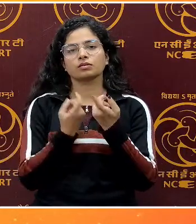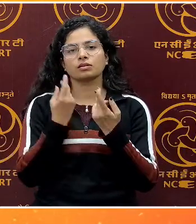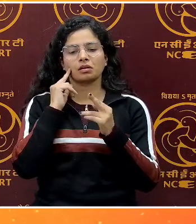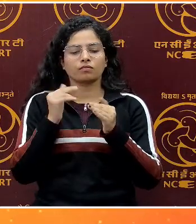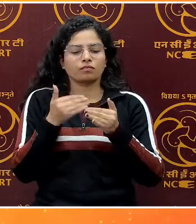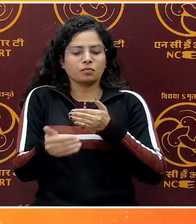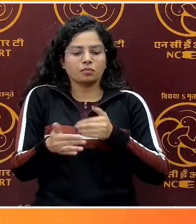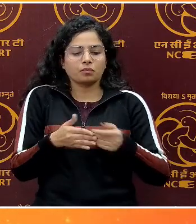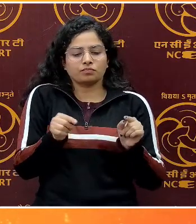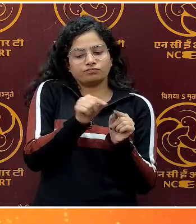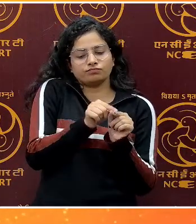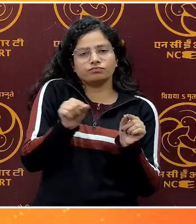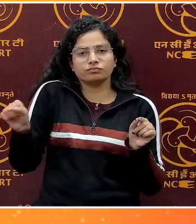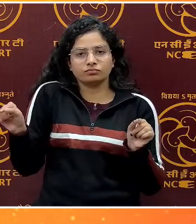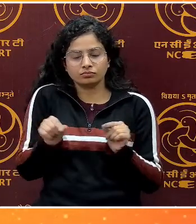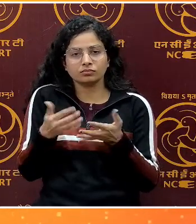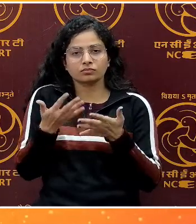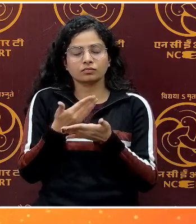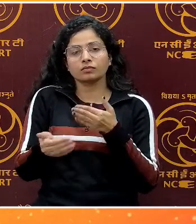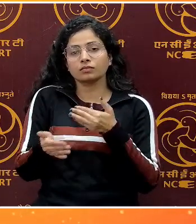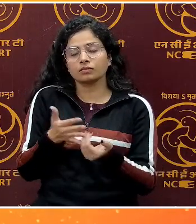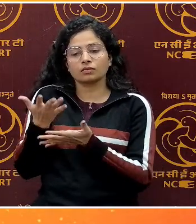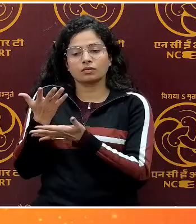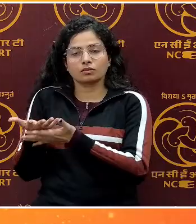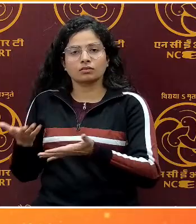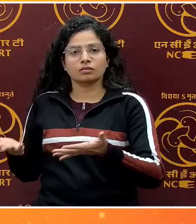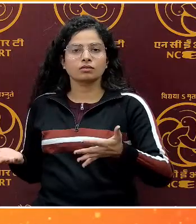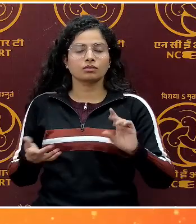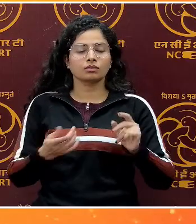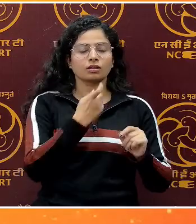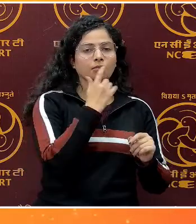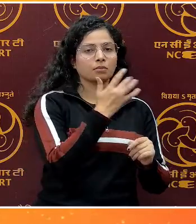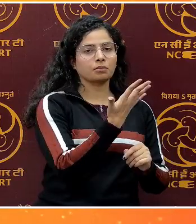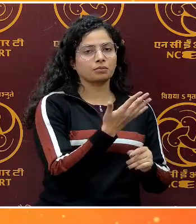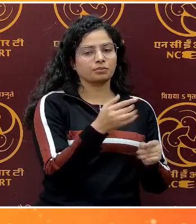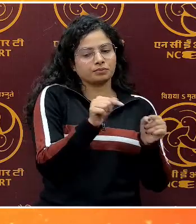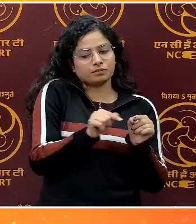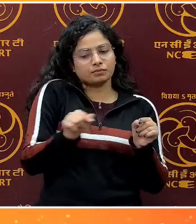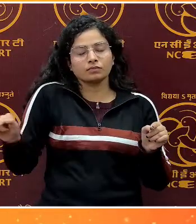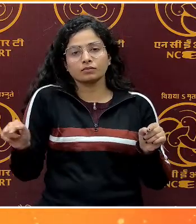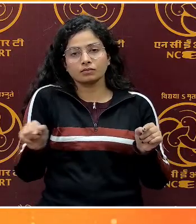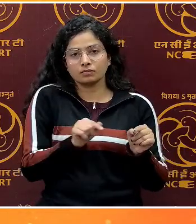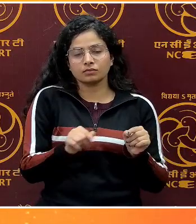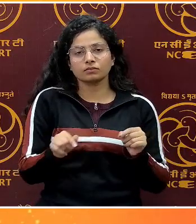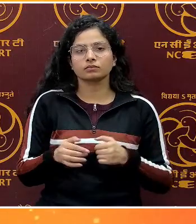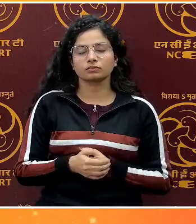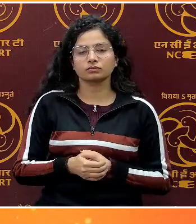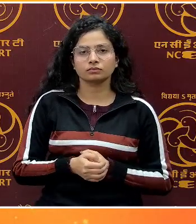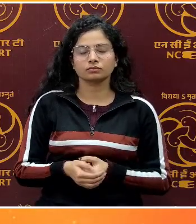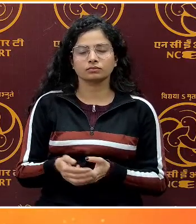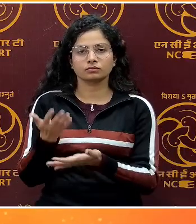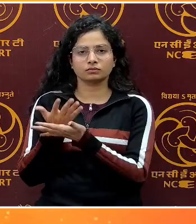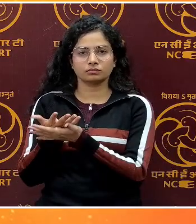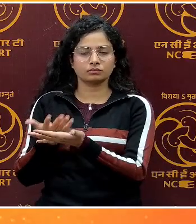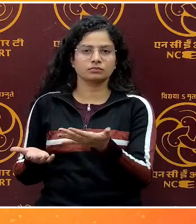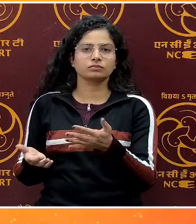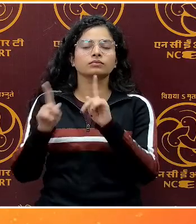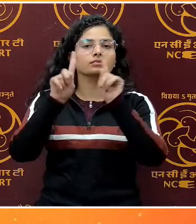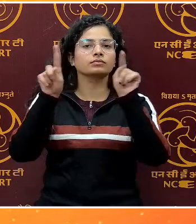distance between the object and the mirror, right? So, object